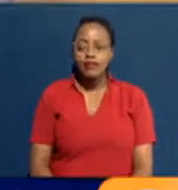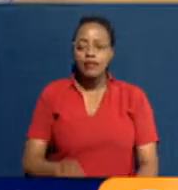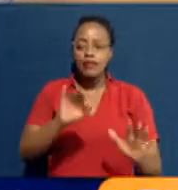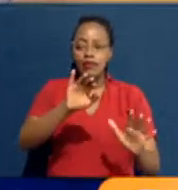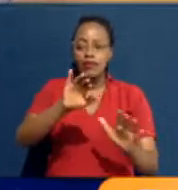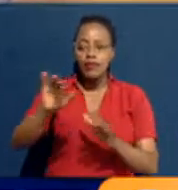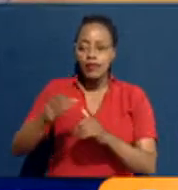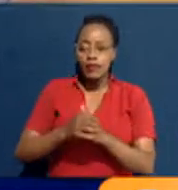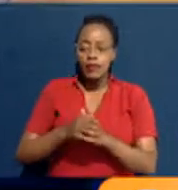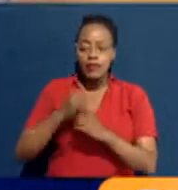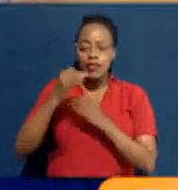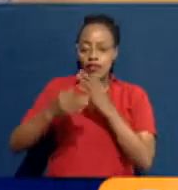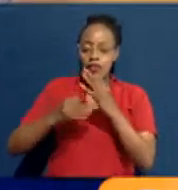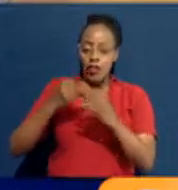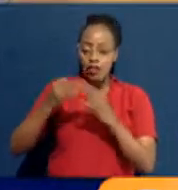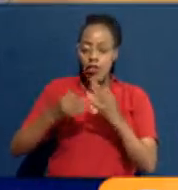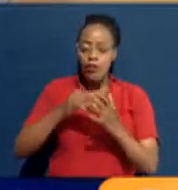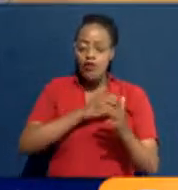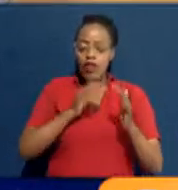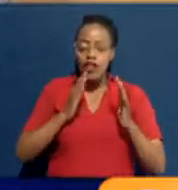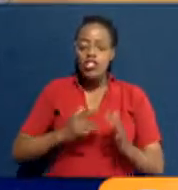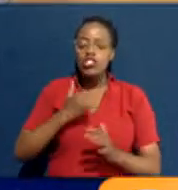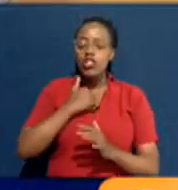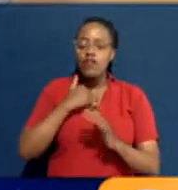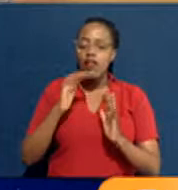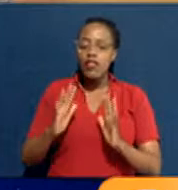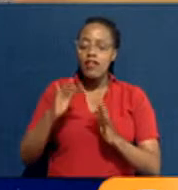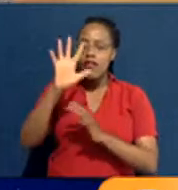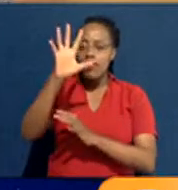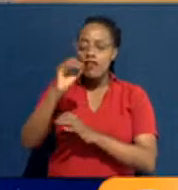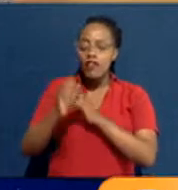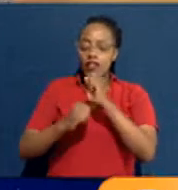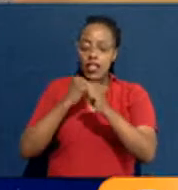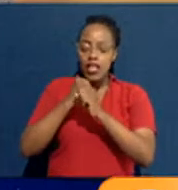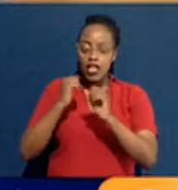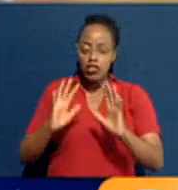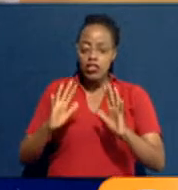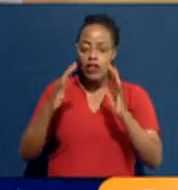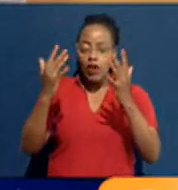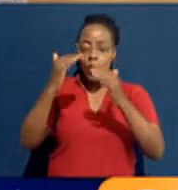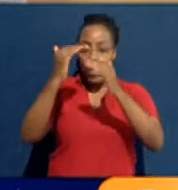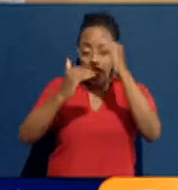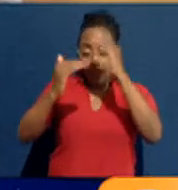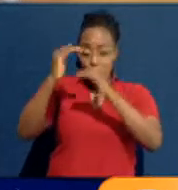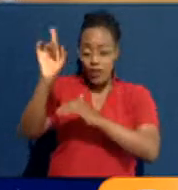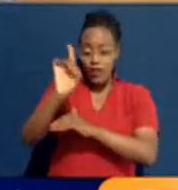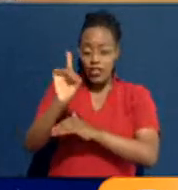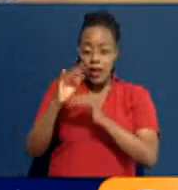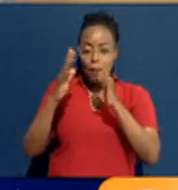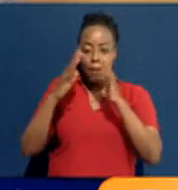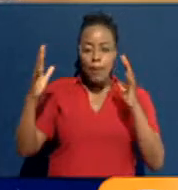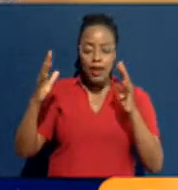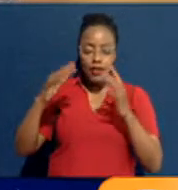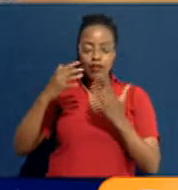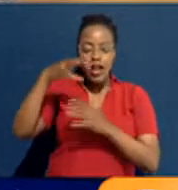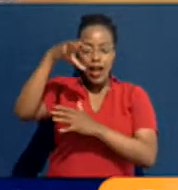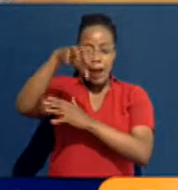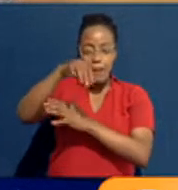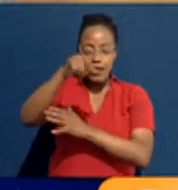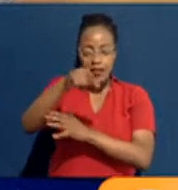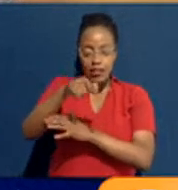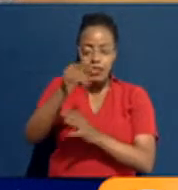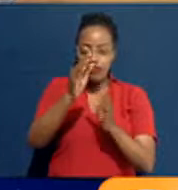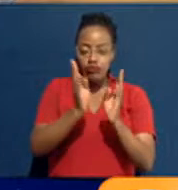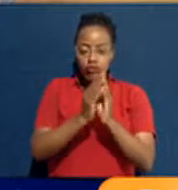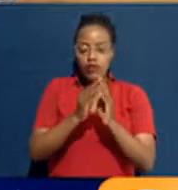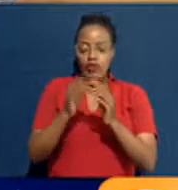Now, Fellowship of Christian Unions marked their 50th anniversary celebrations at the University of Nairobi main campus. The event, which was